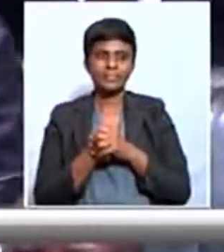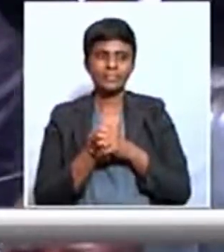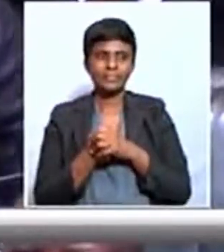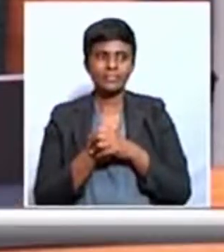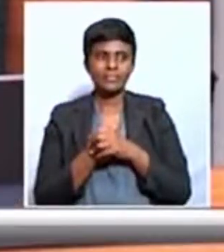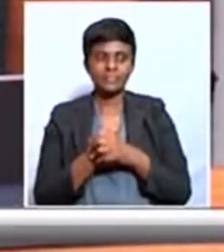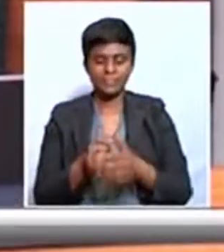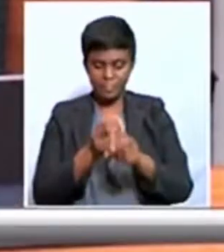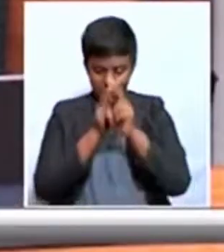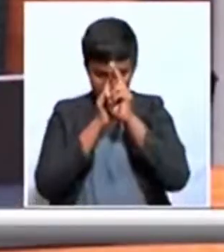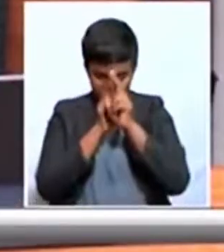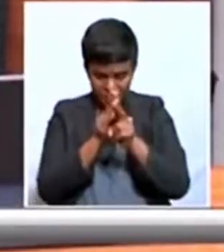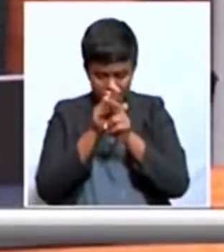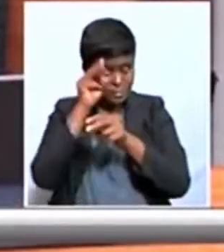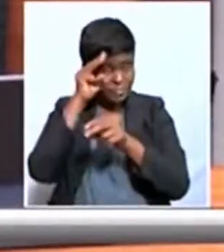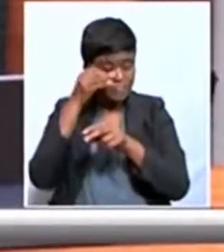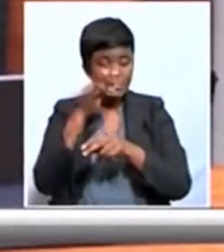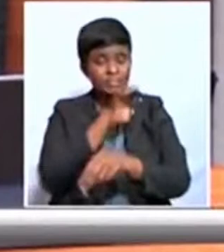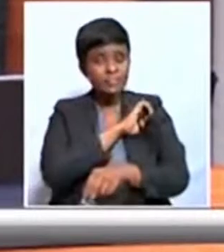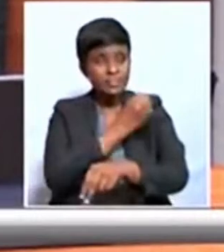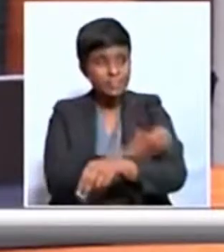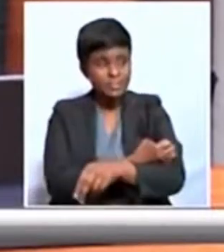The Honorable Minister of Energy.